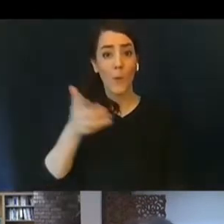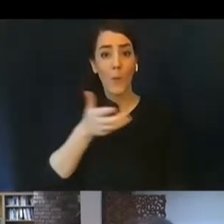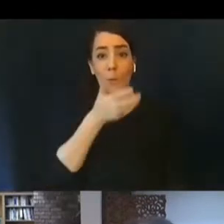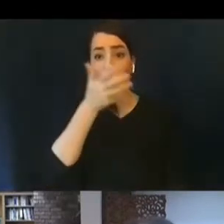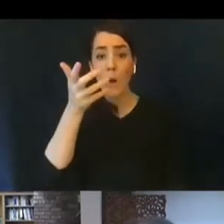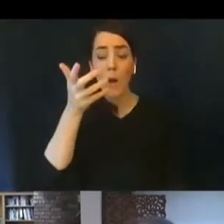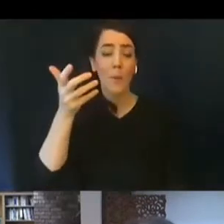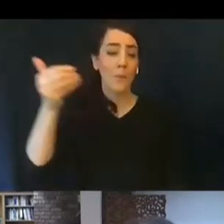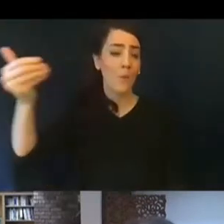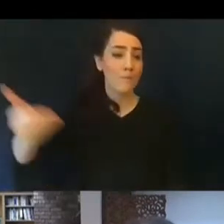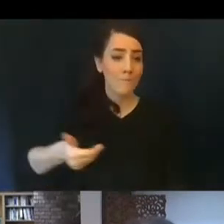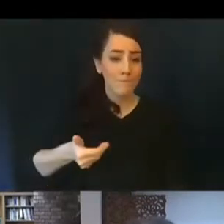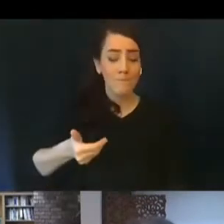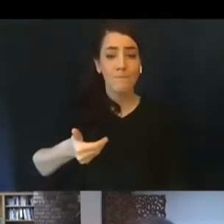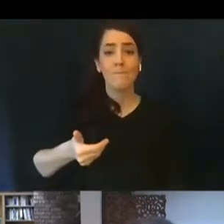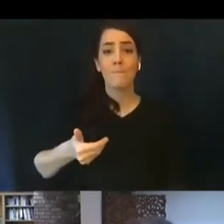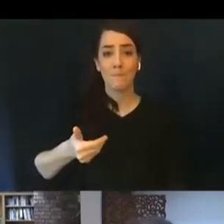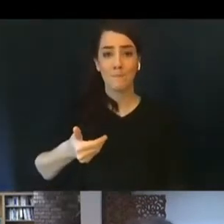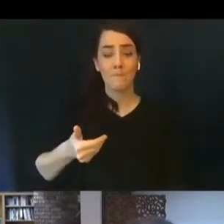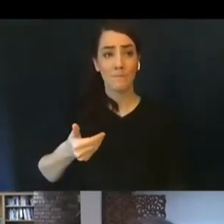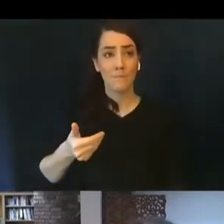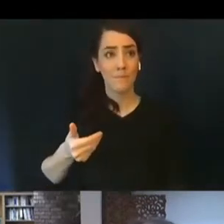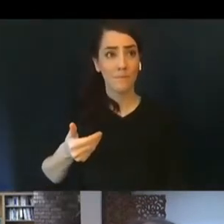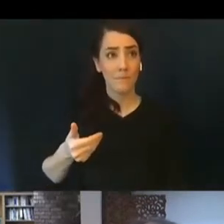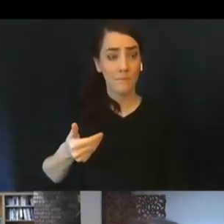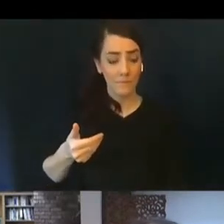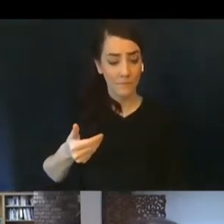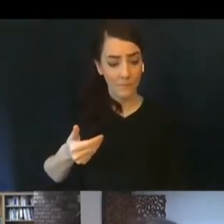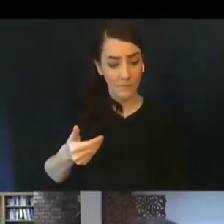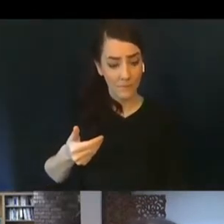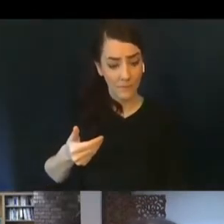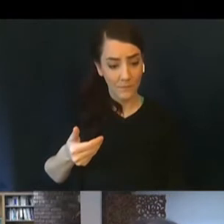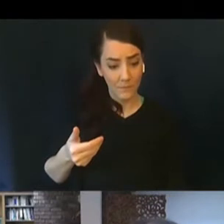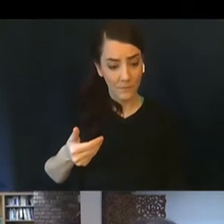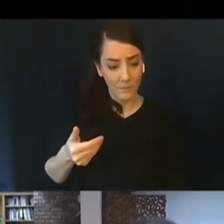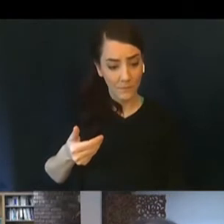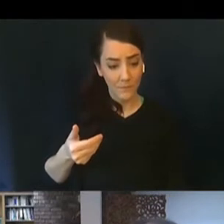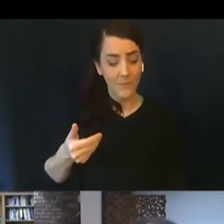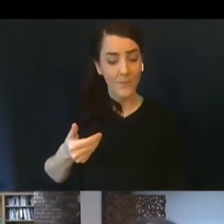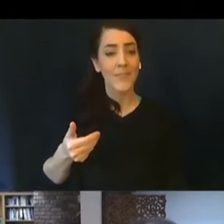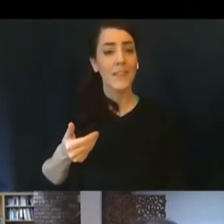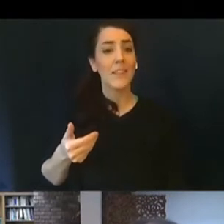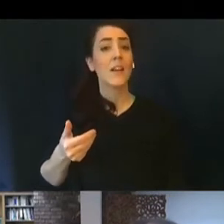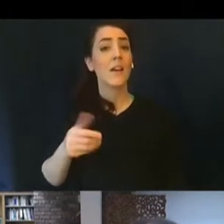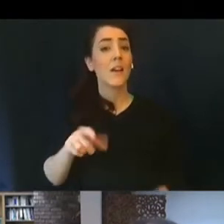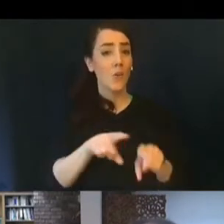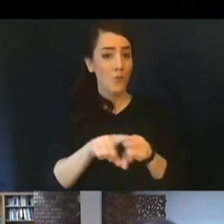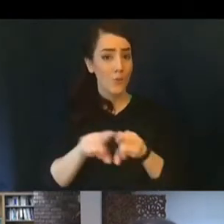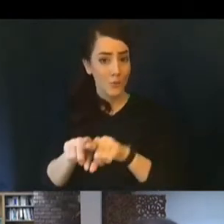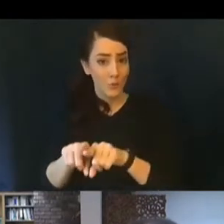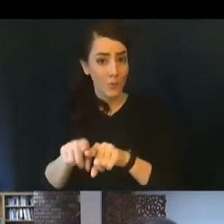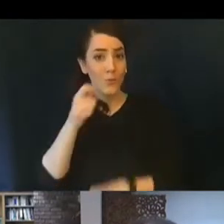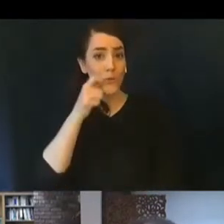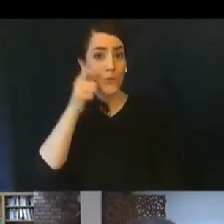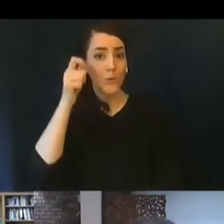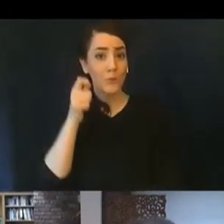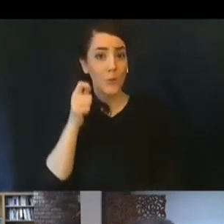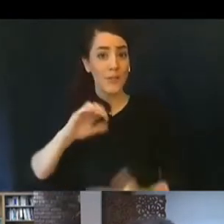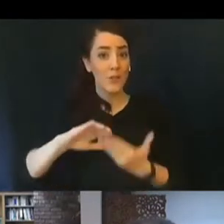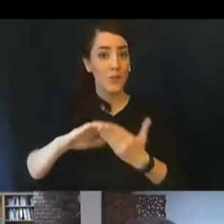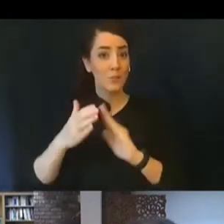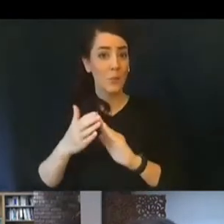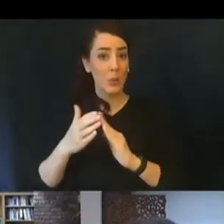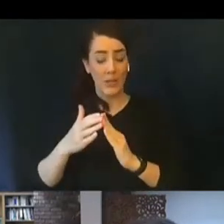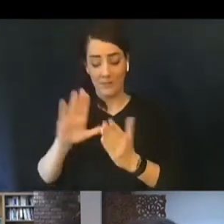would like to say that on behalf of the Ukrainian American Community Center, that we are honored to be part of this